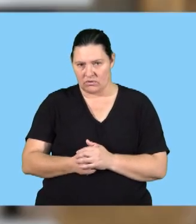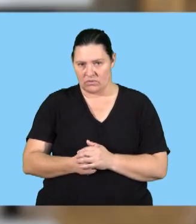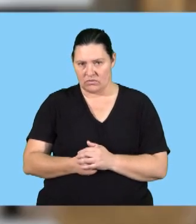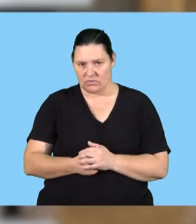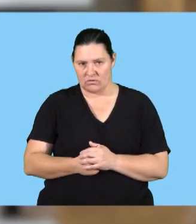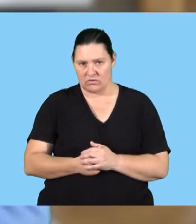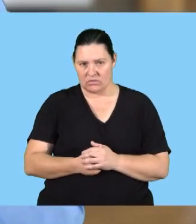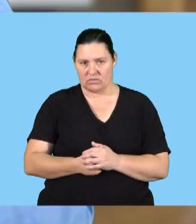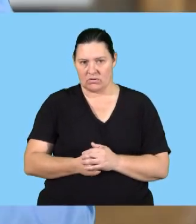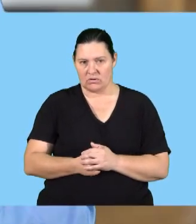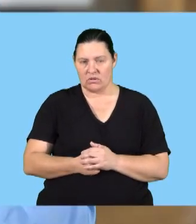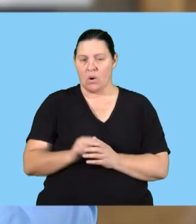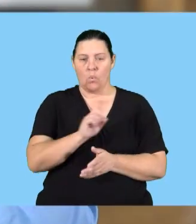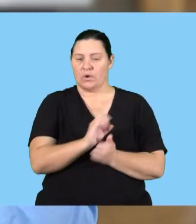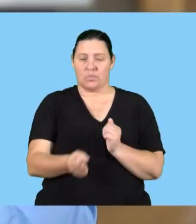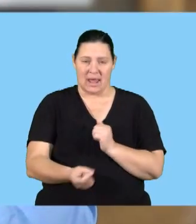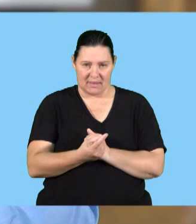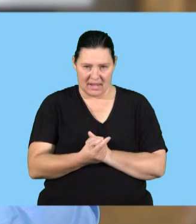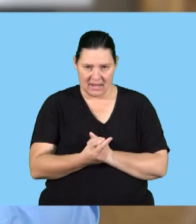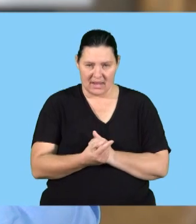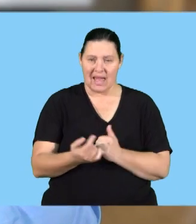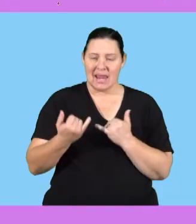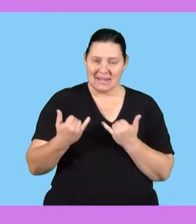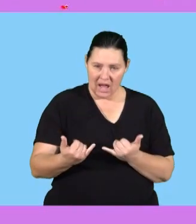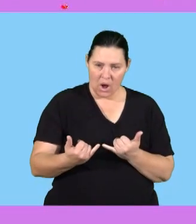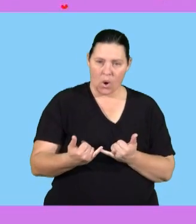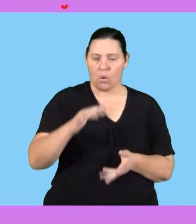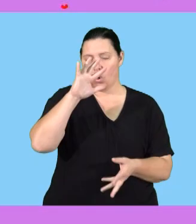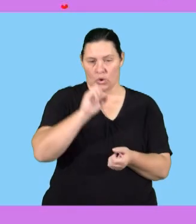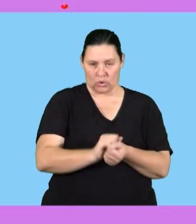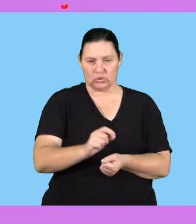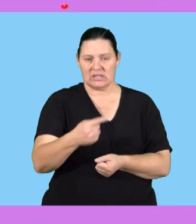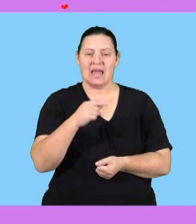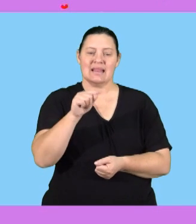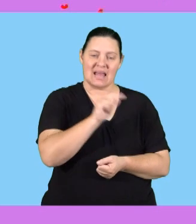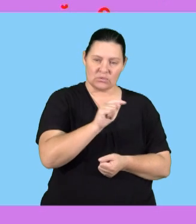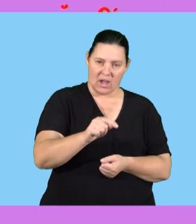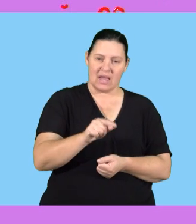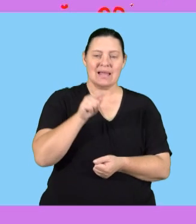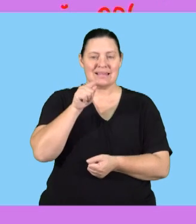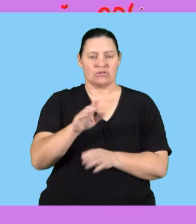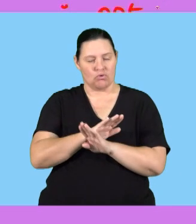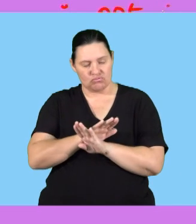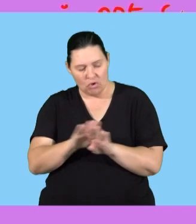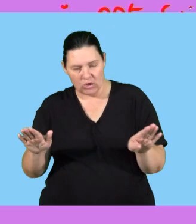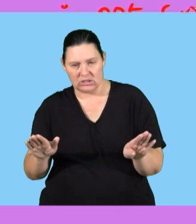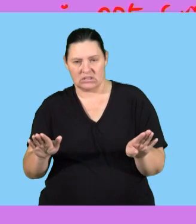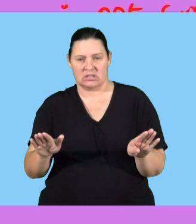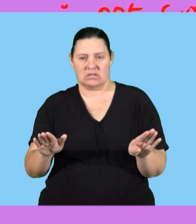not 1,562. So what will happen in this case? Now you will conclude by saying, therefore, it is